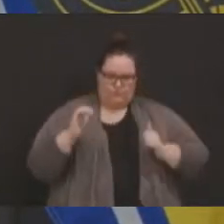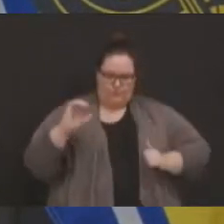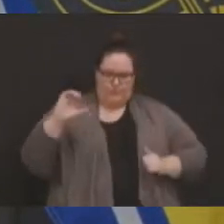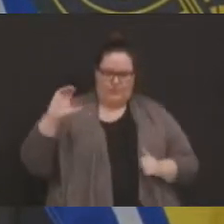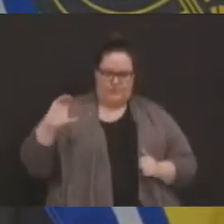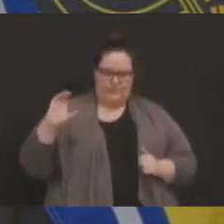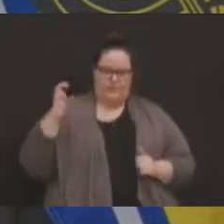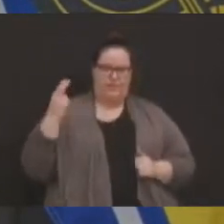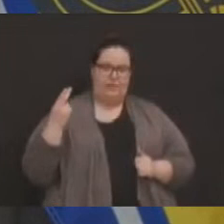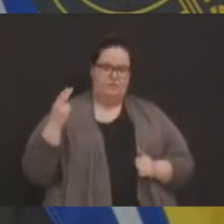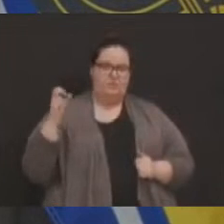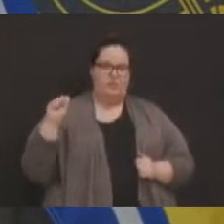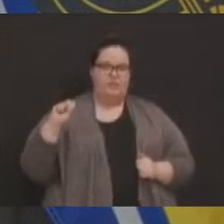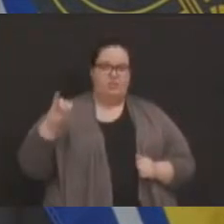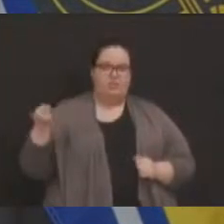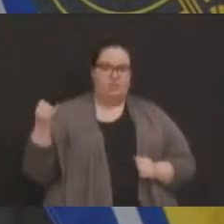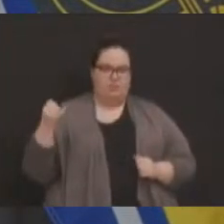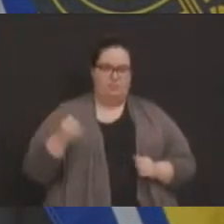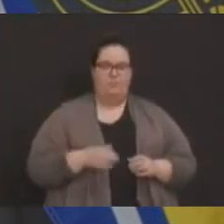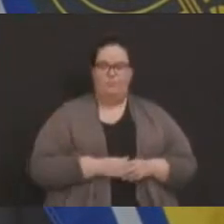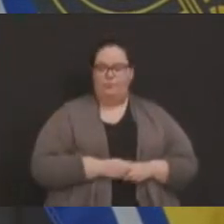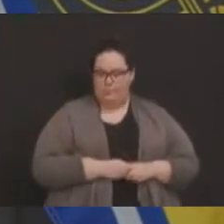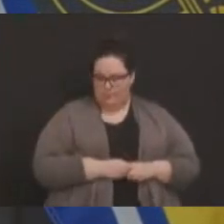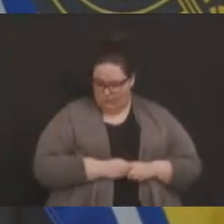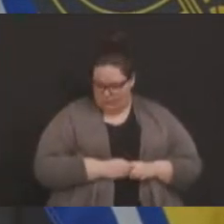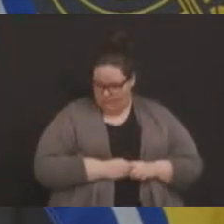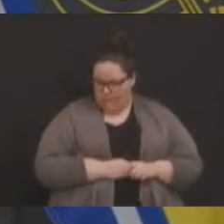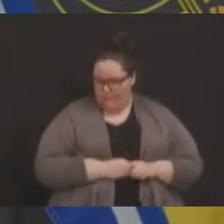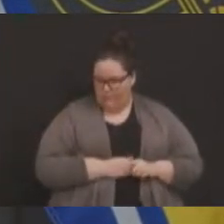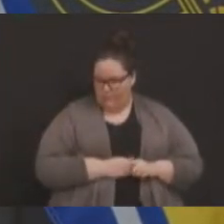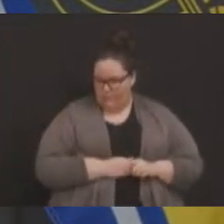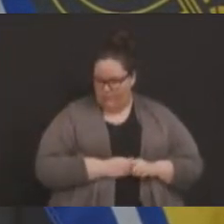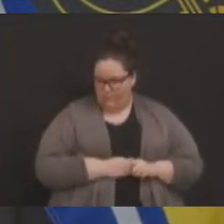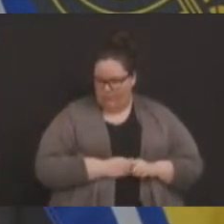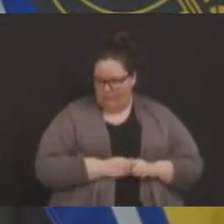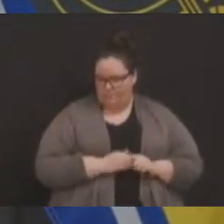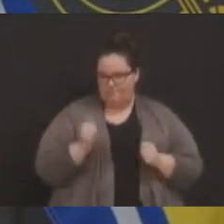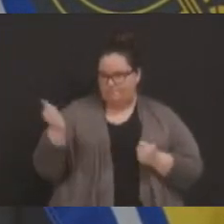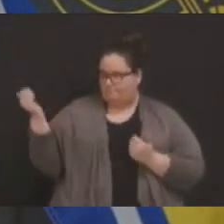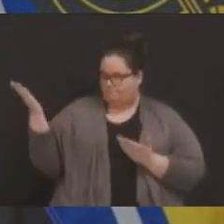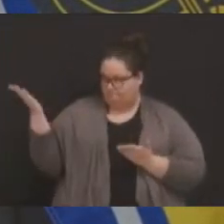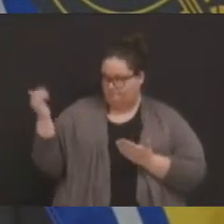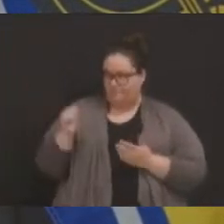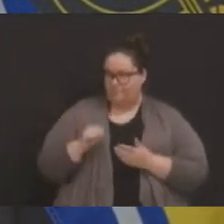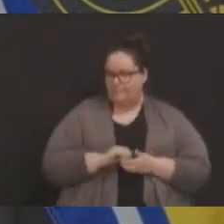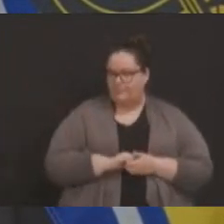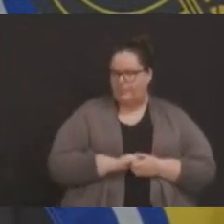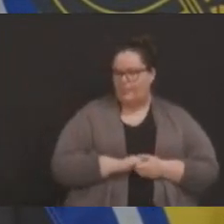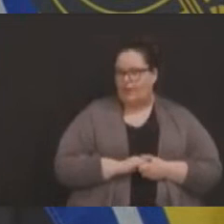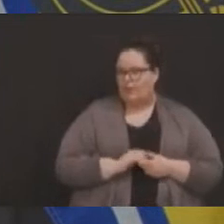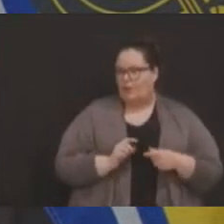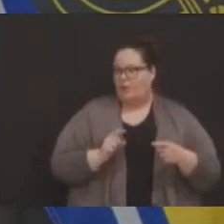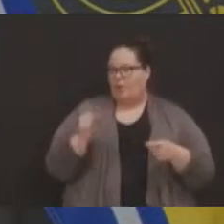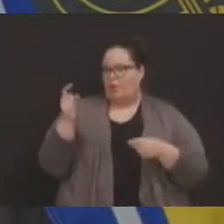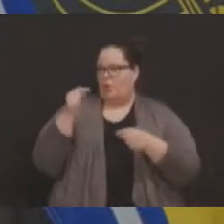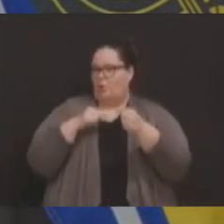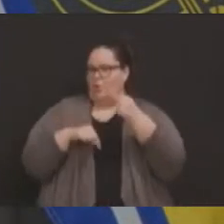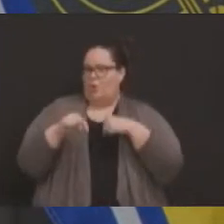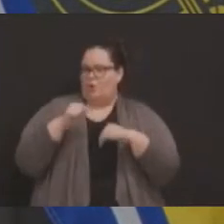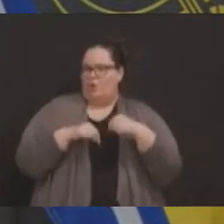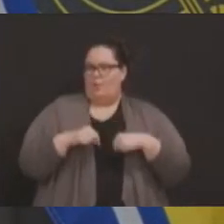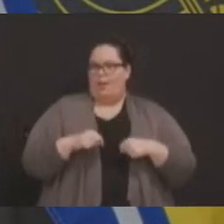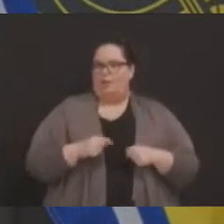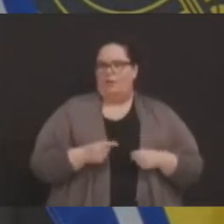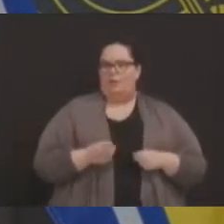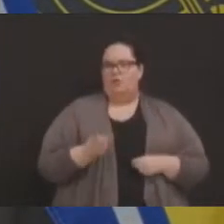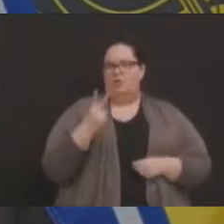two recent deaths at Parkland St. John. You did mention one of them is not considered a COVID-related death. Back in December, Public Health had introduced